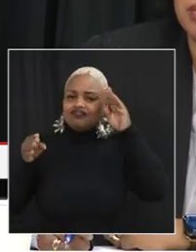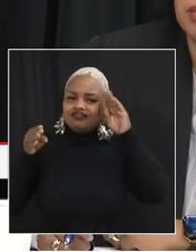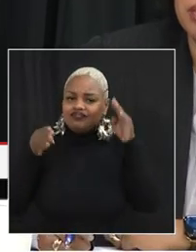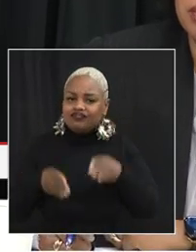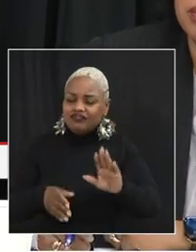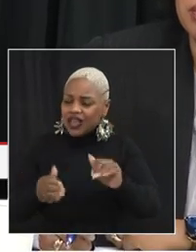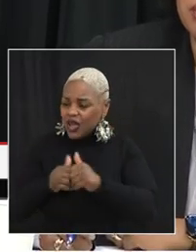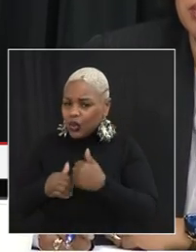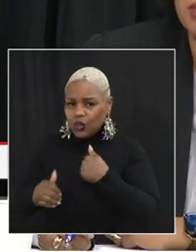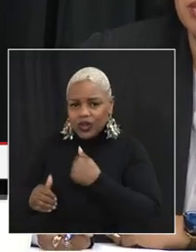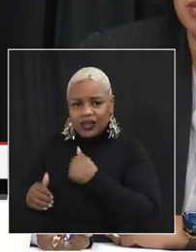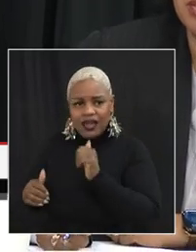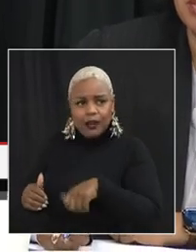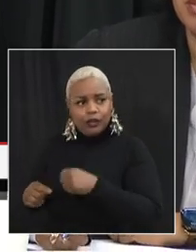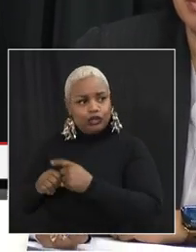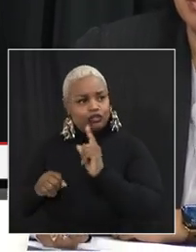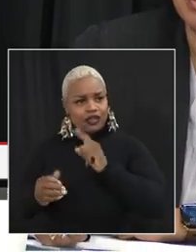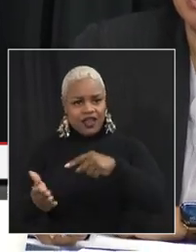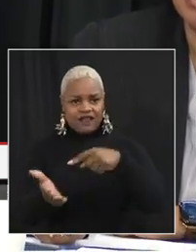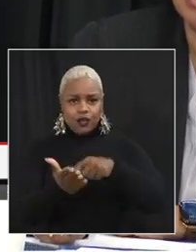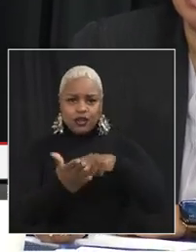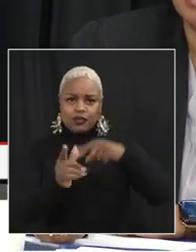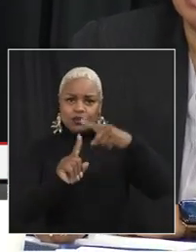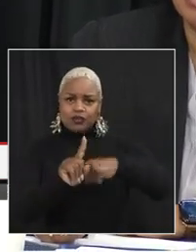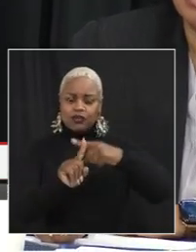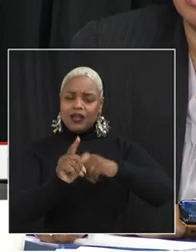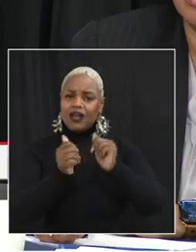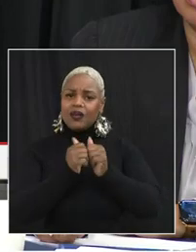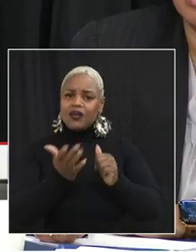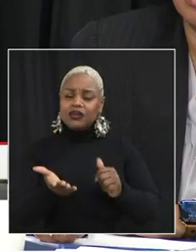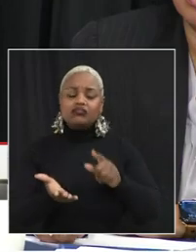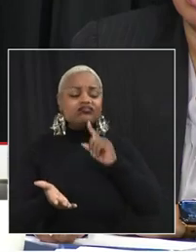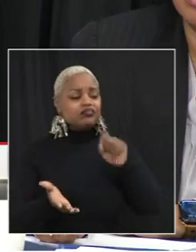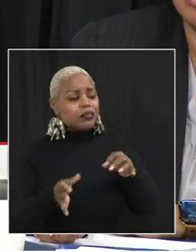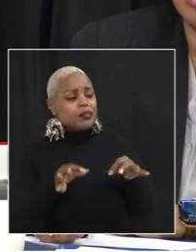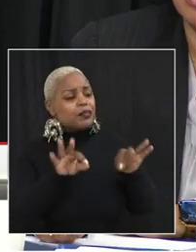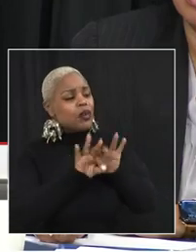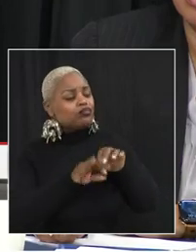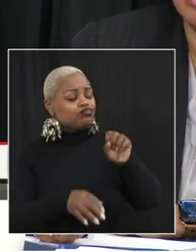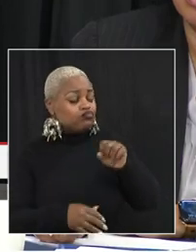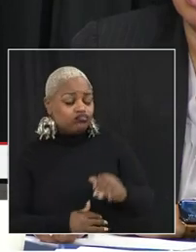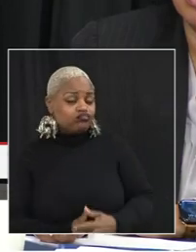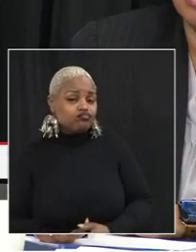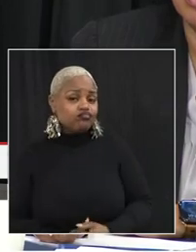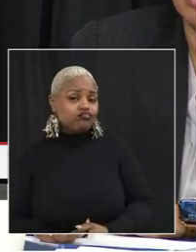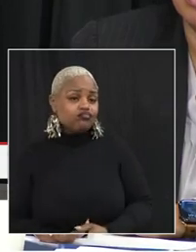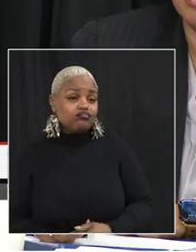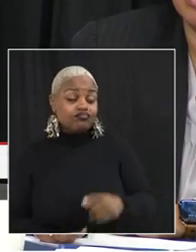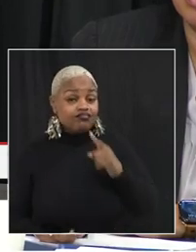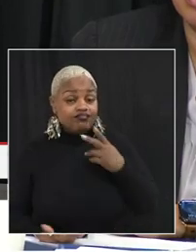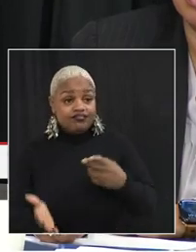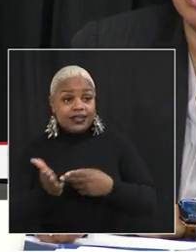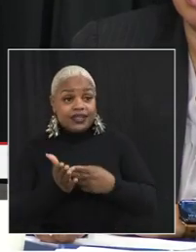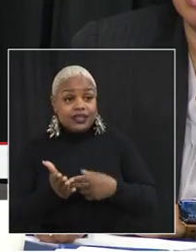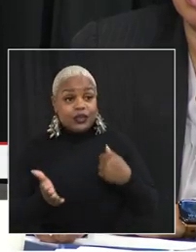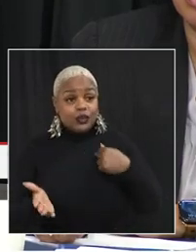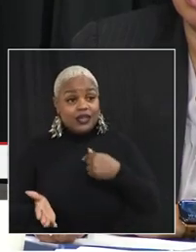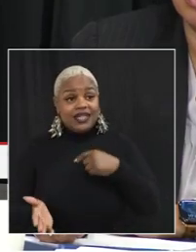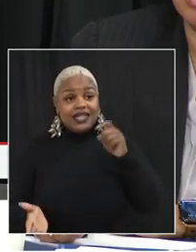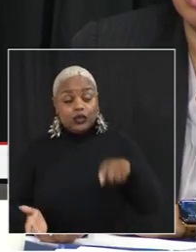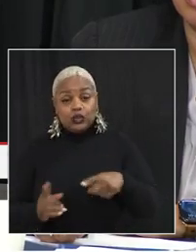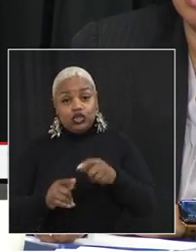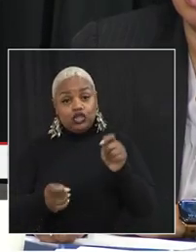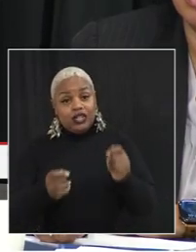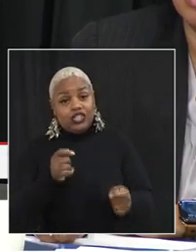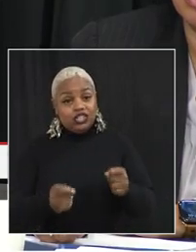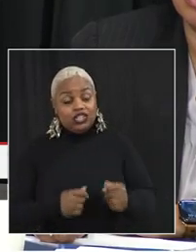rental housing ecosystem, because quite frankly, we have to make some adjustments. And the biggest focus we